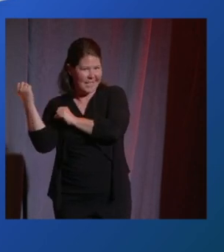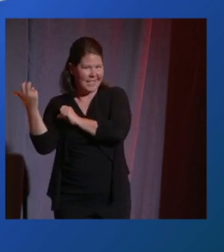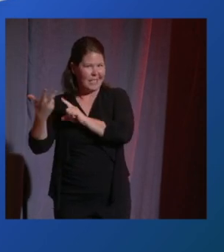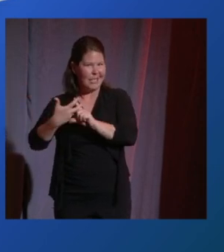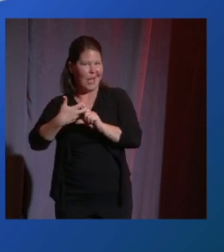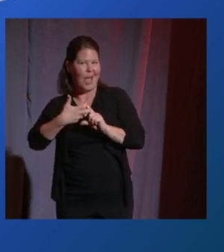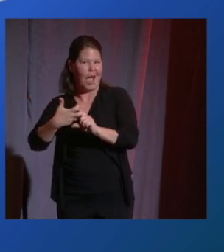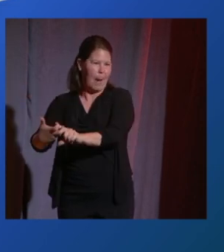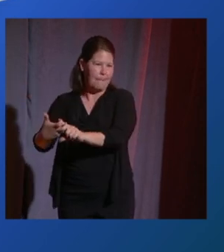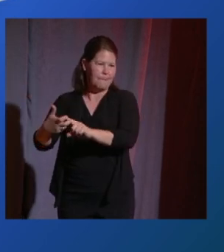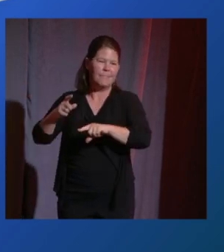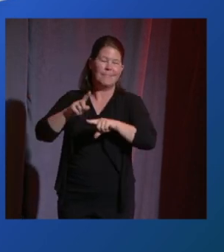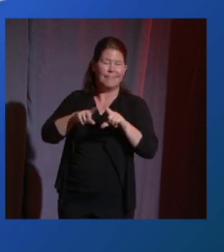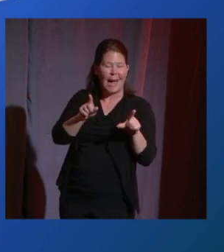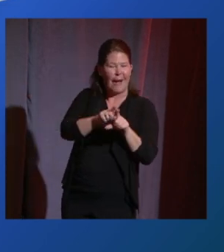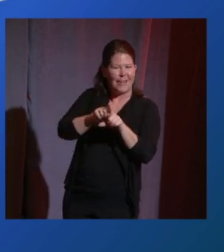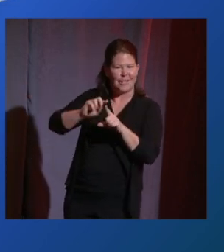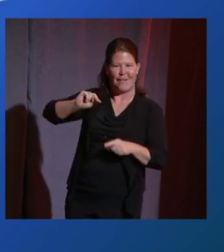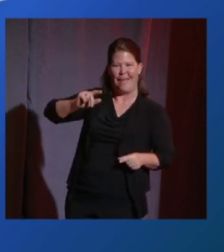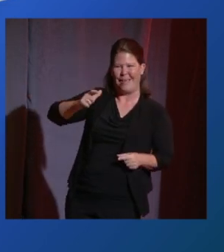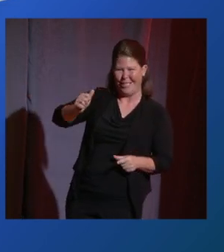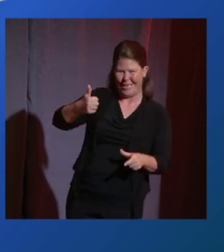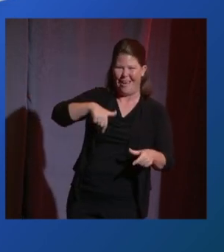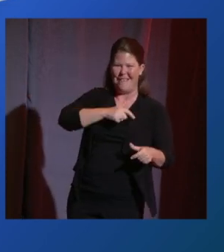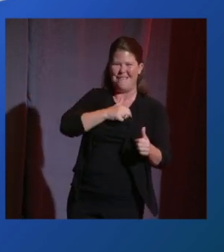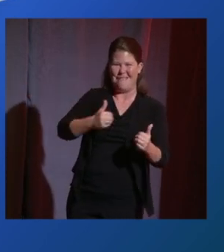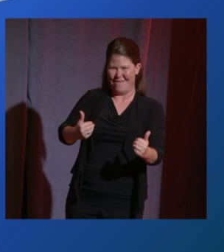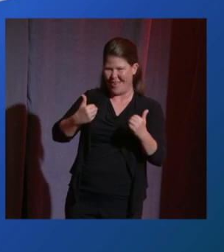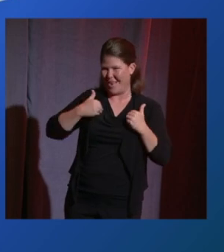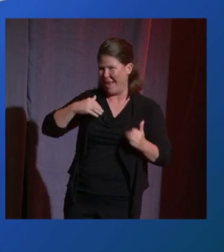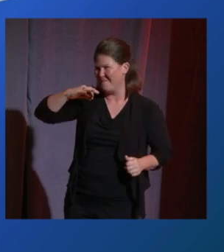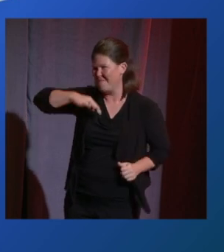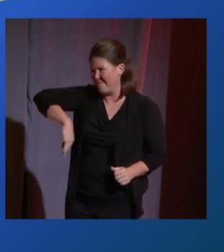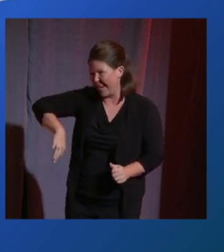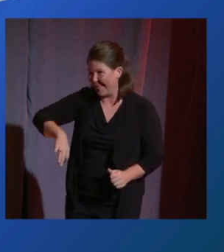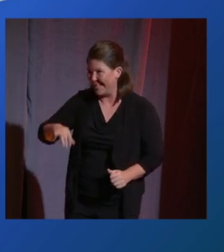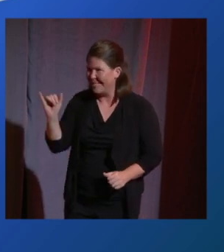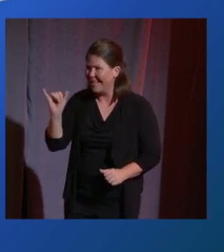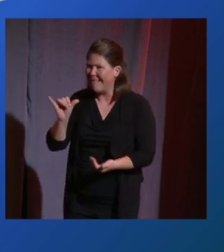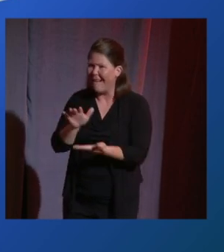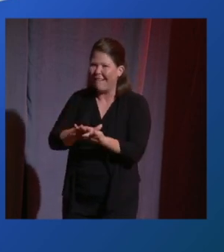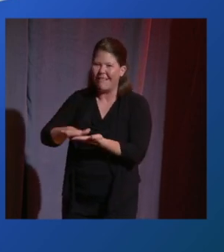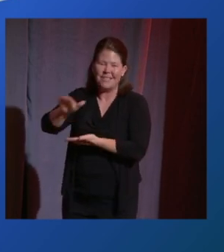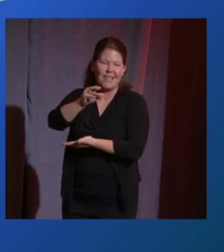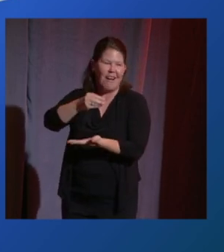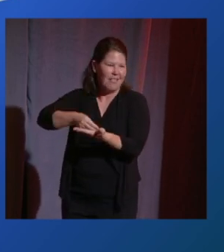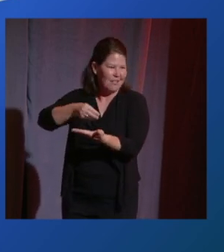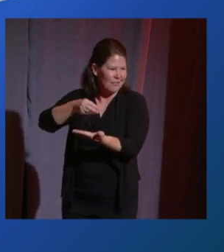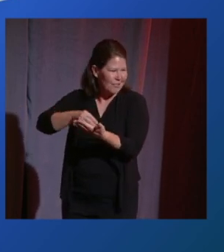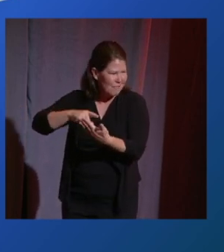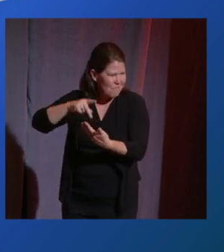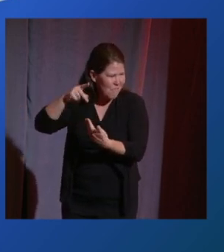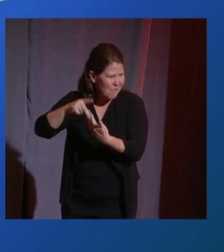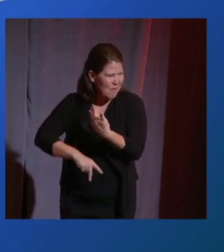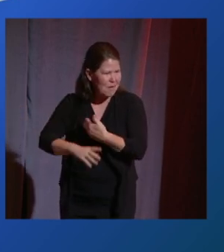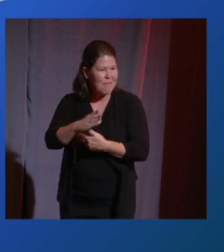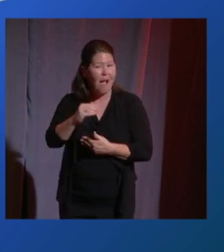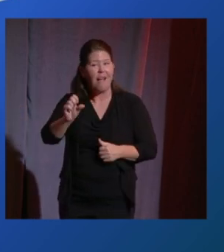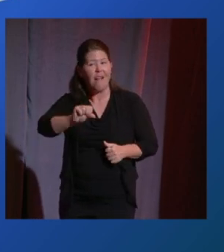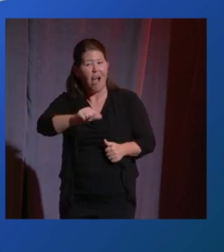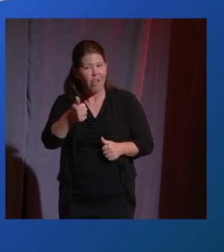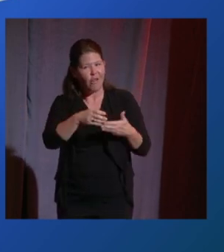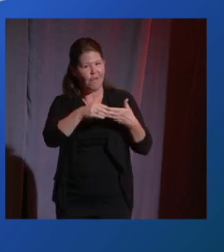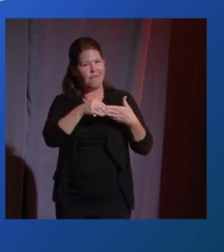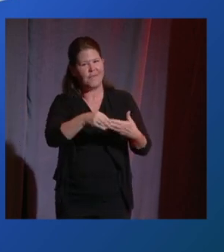showcas showcasing like not only our scholarship programs but also for some of the flexible programs existing within NGA as well for all to